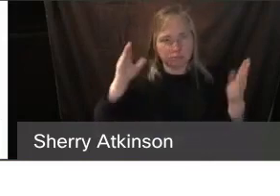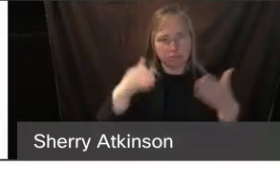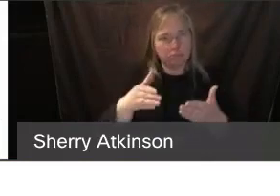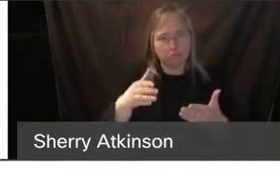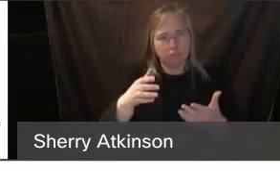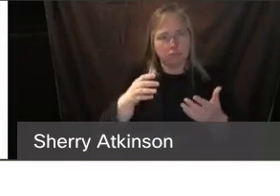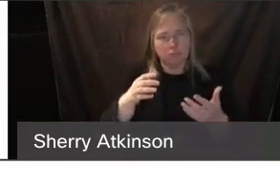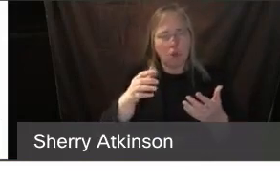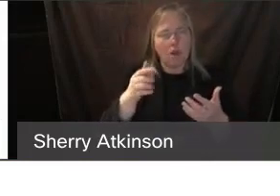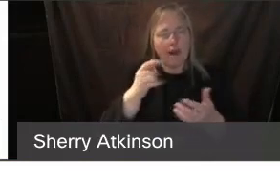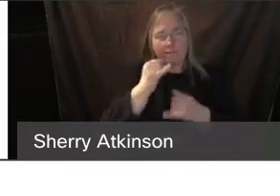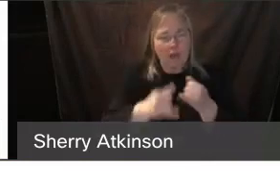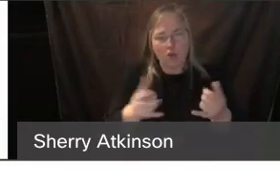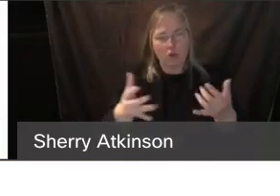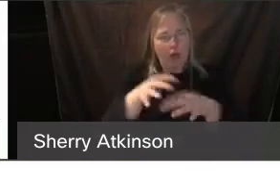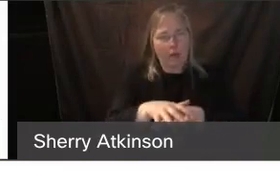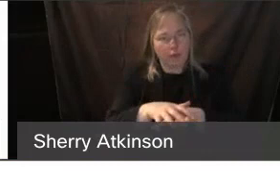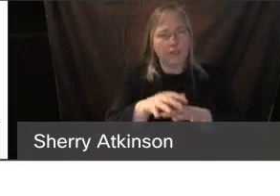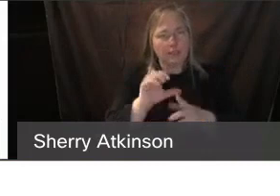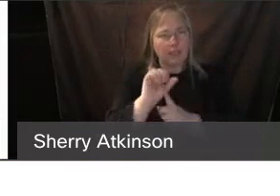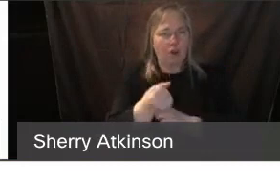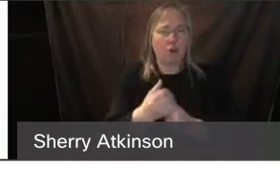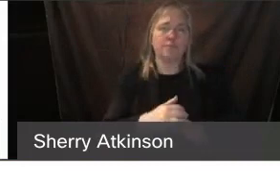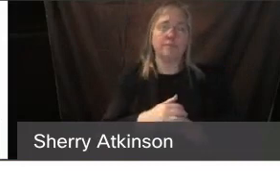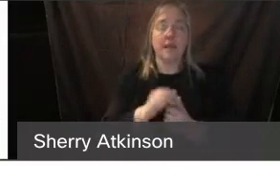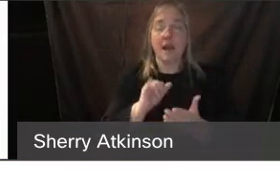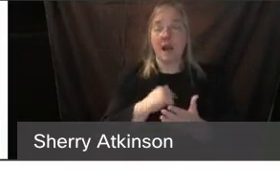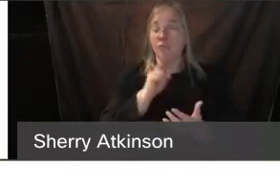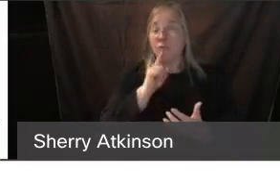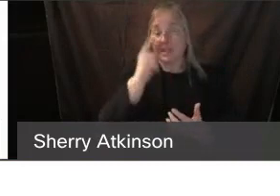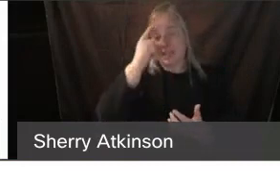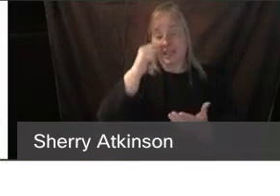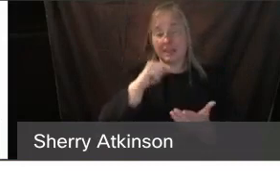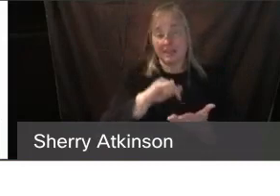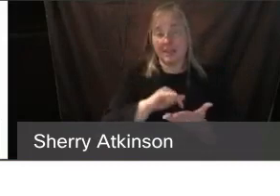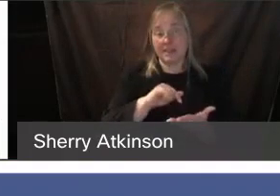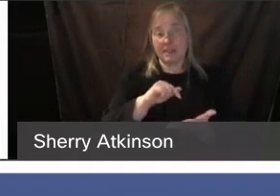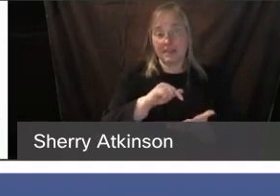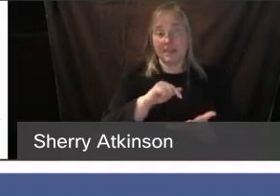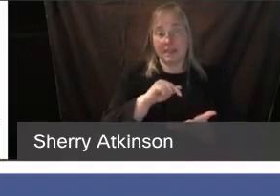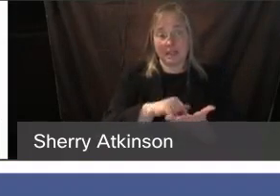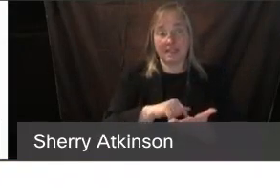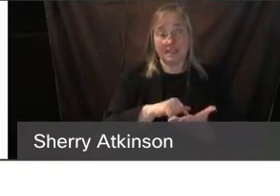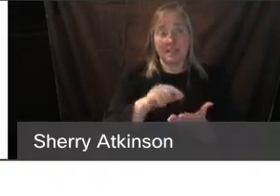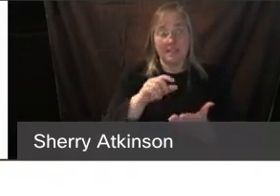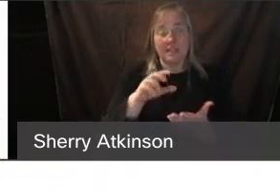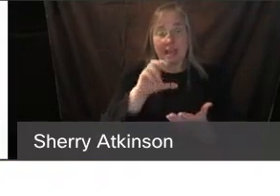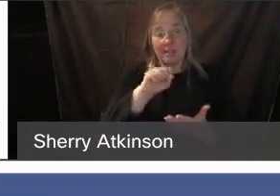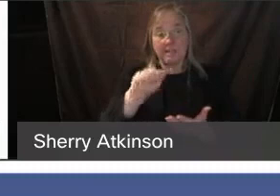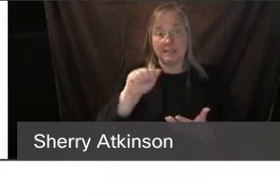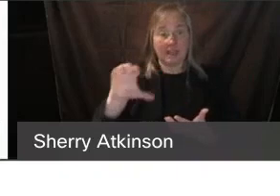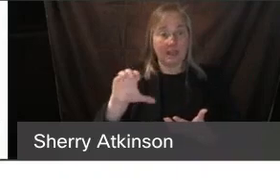scenario. And I really think that this is something that this Spending Affordability Committee would have a lot of interest